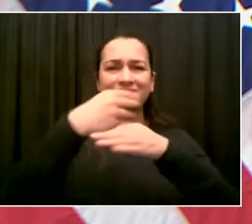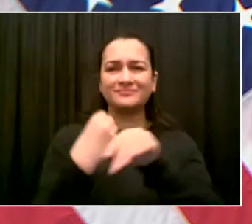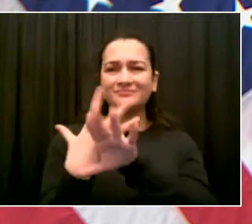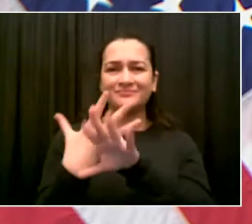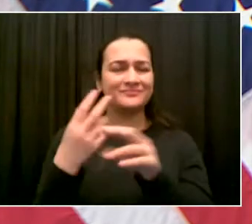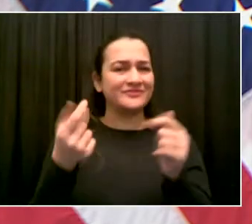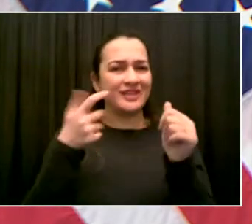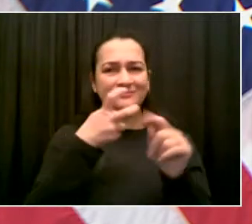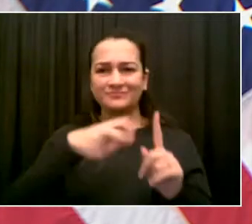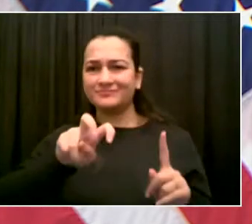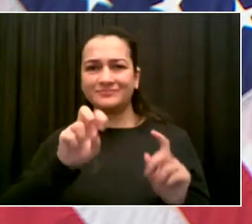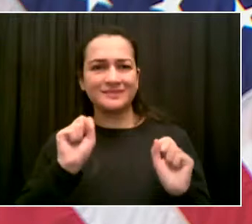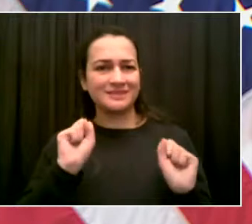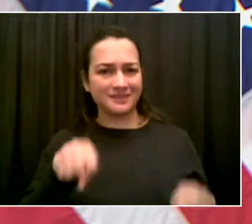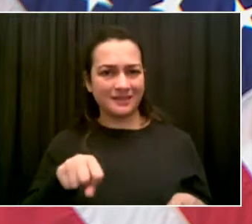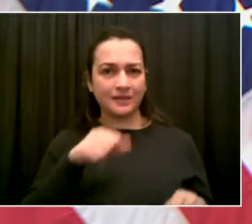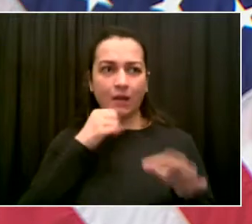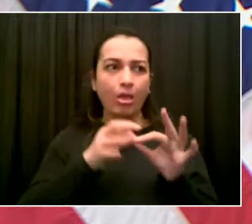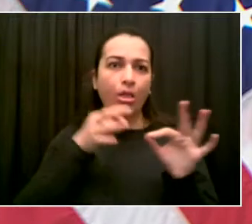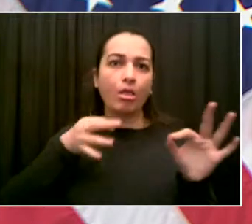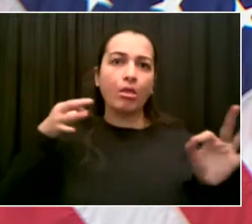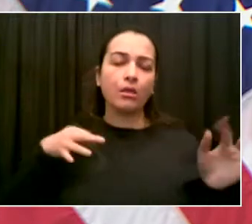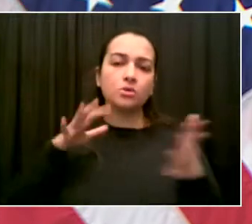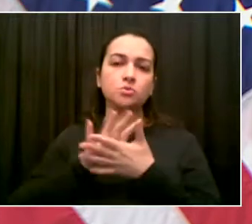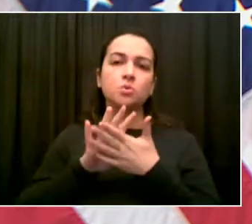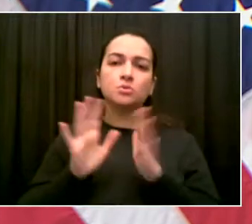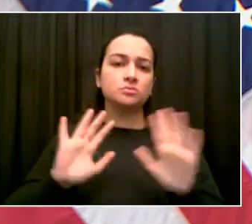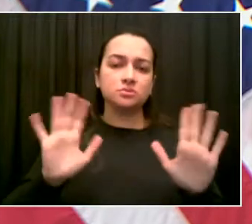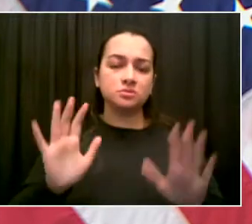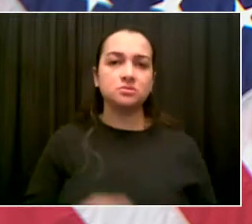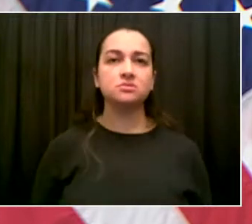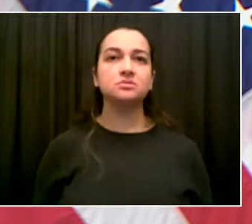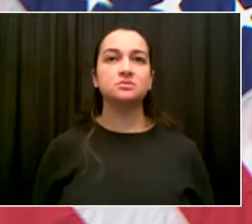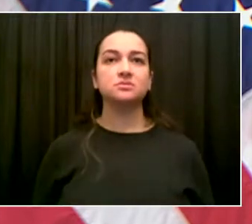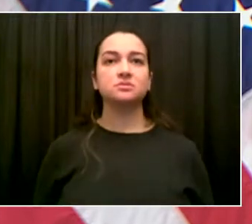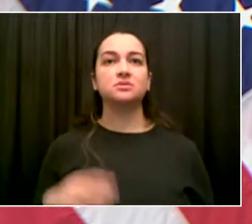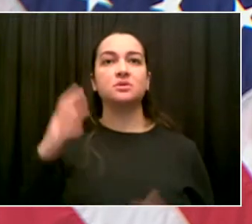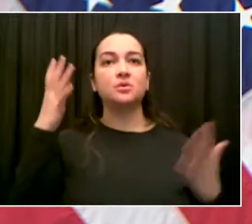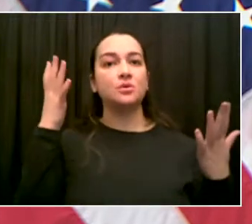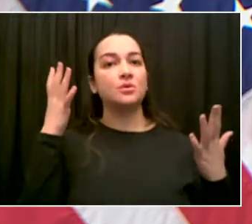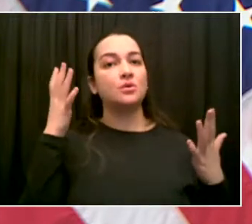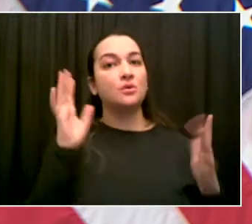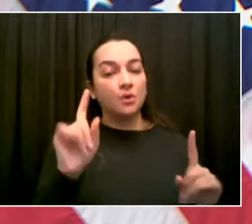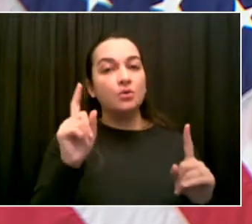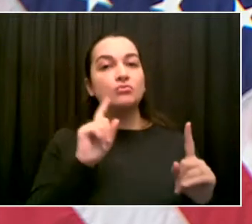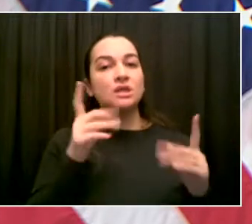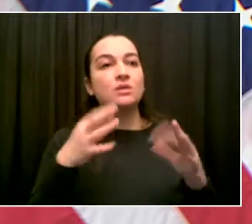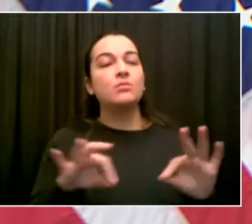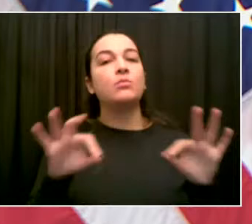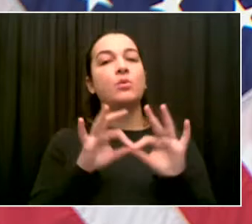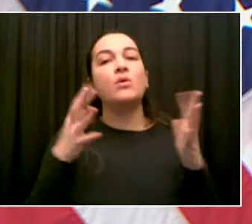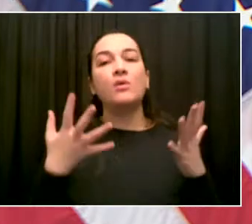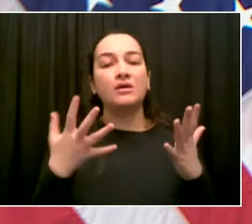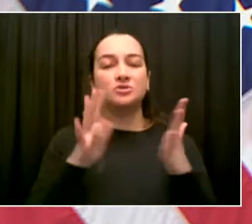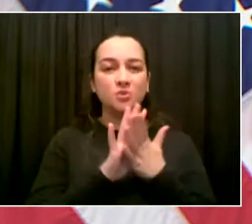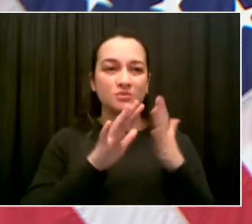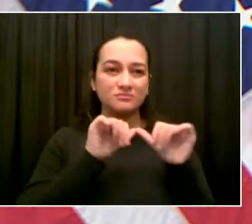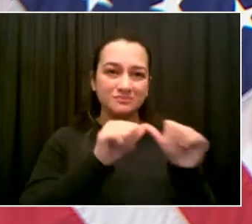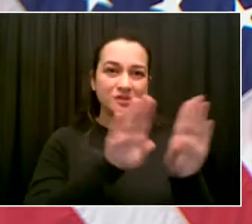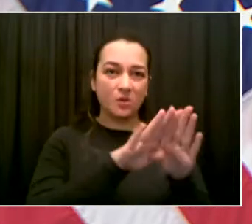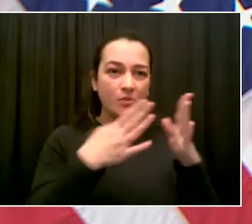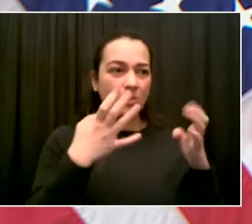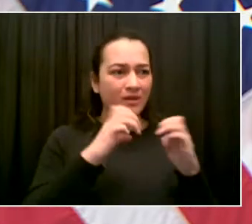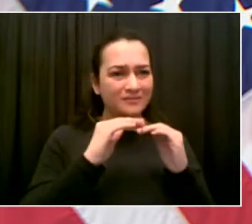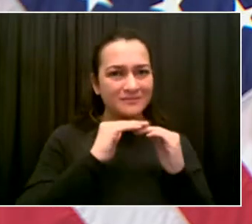stability to our system in those places where families felt like there were more closures more often than not. This eliminates that